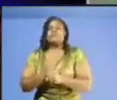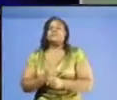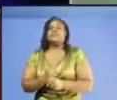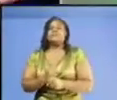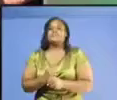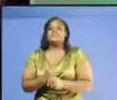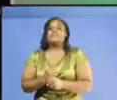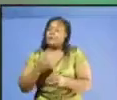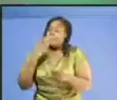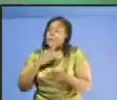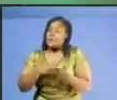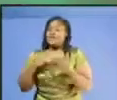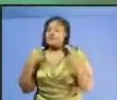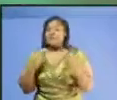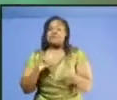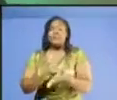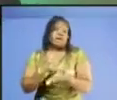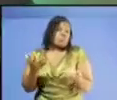I have some bad news for you, that